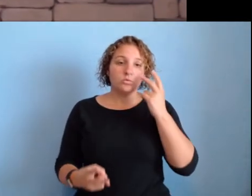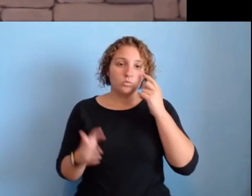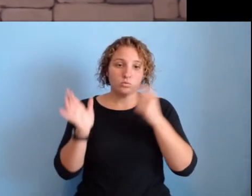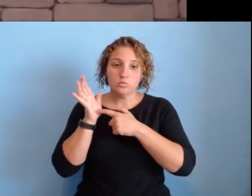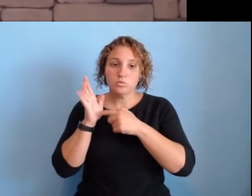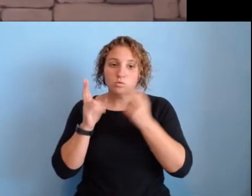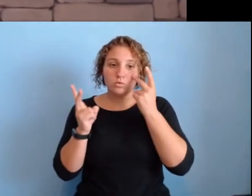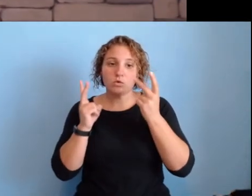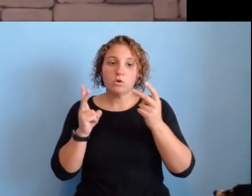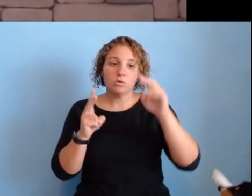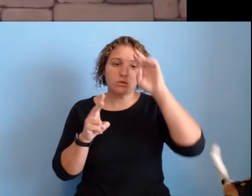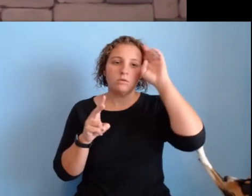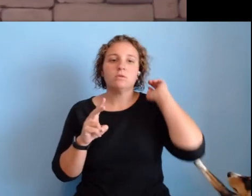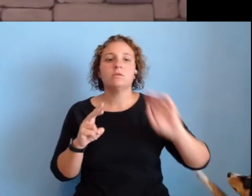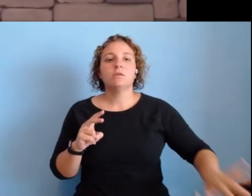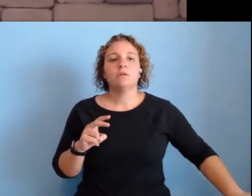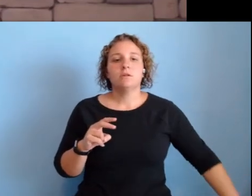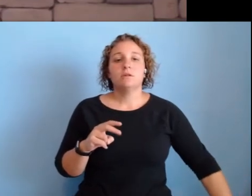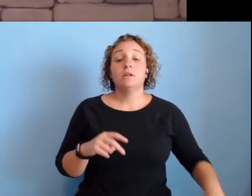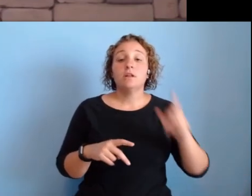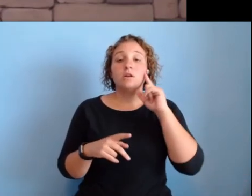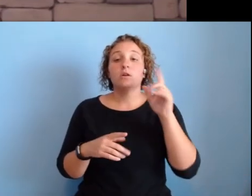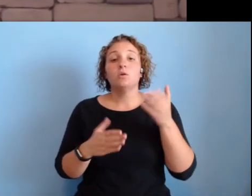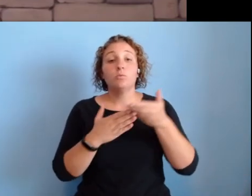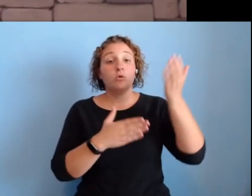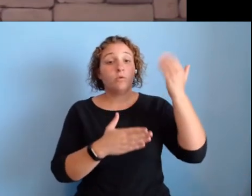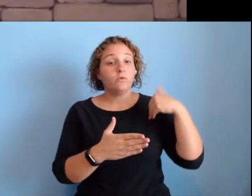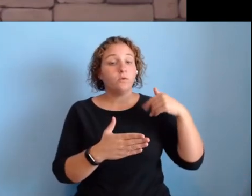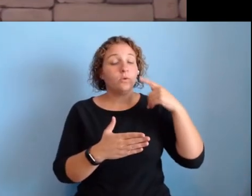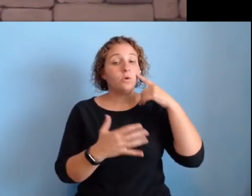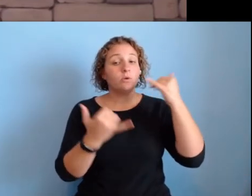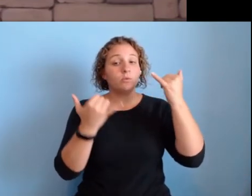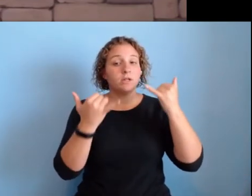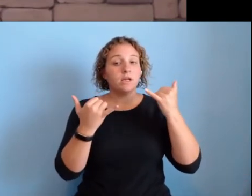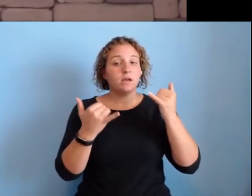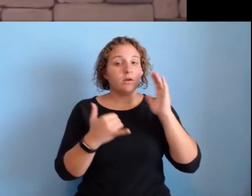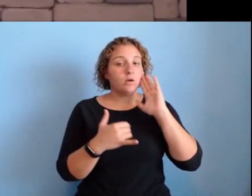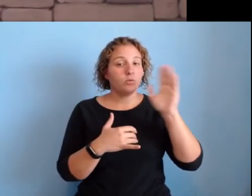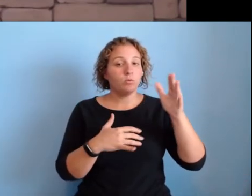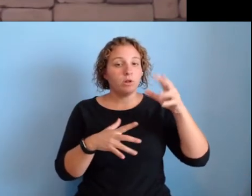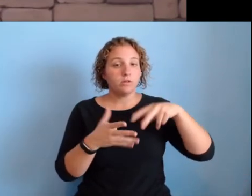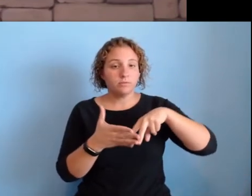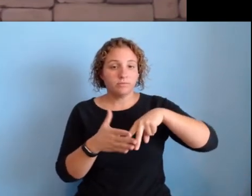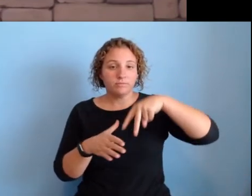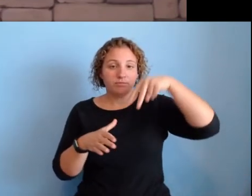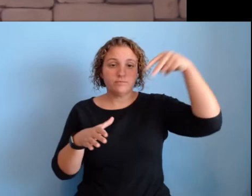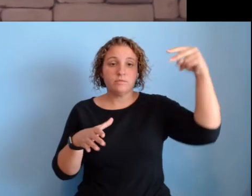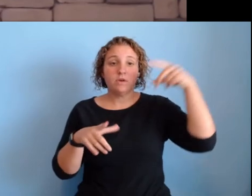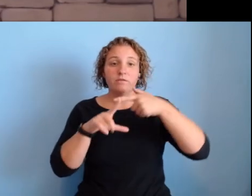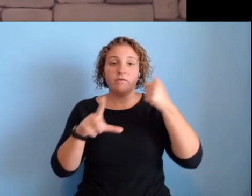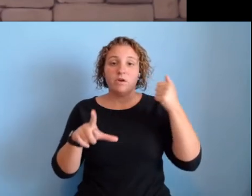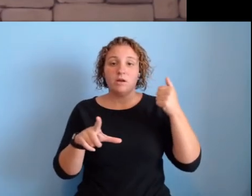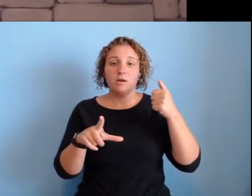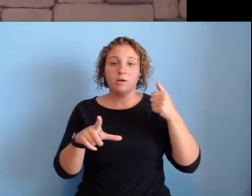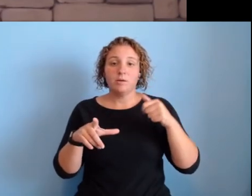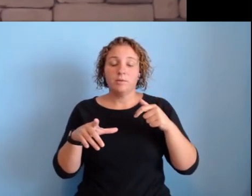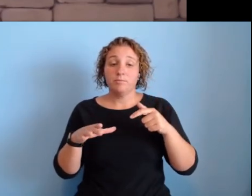was and is not and shall ascend out of the abusos, or